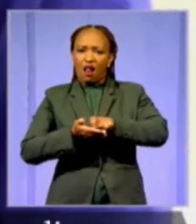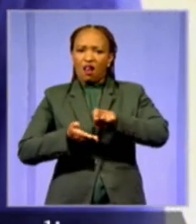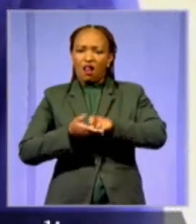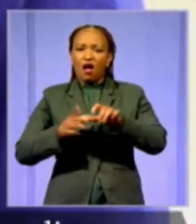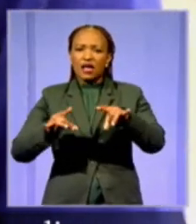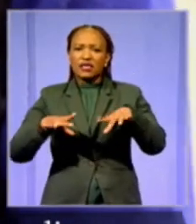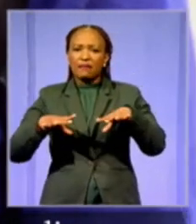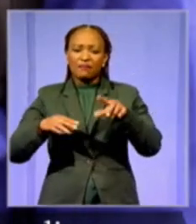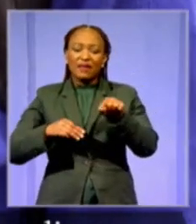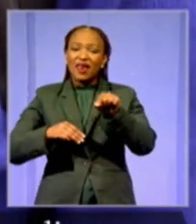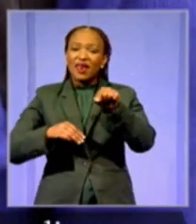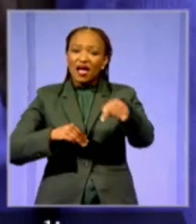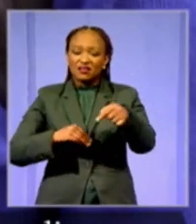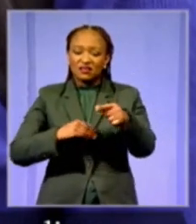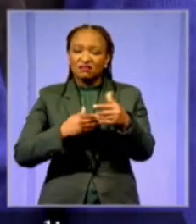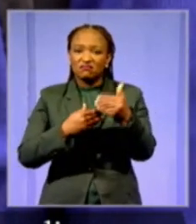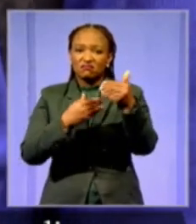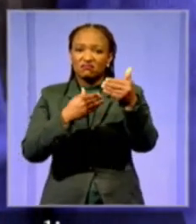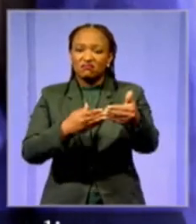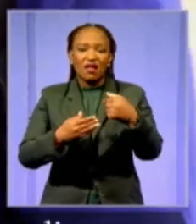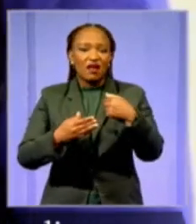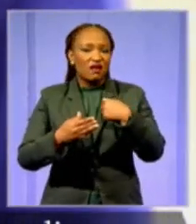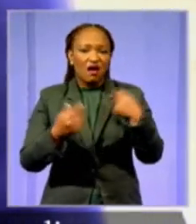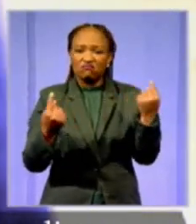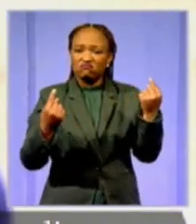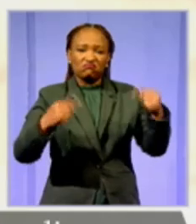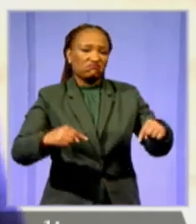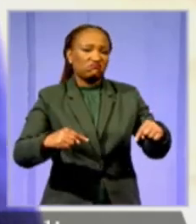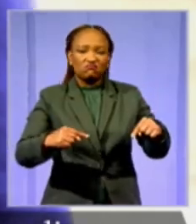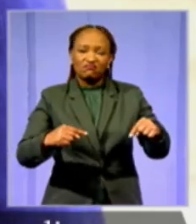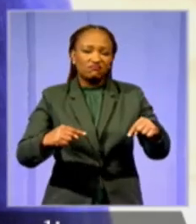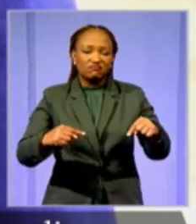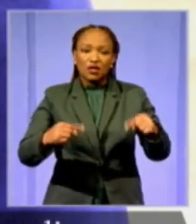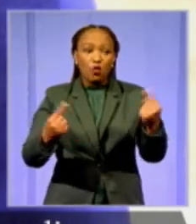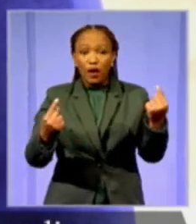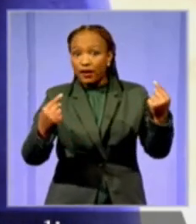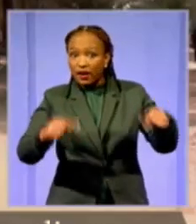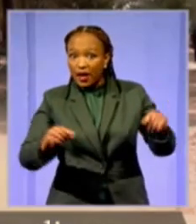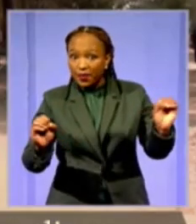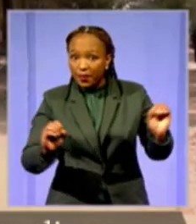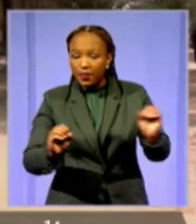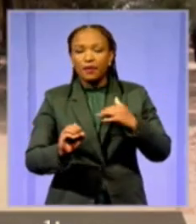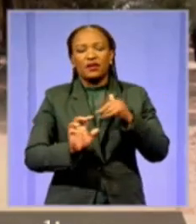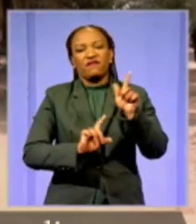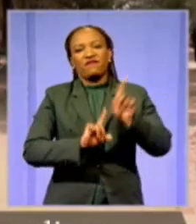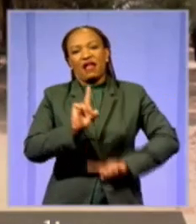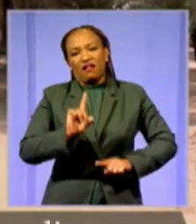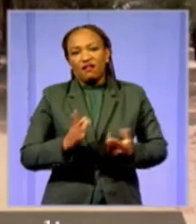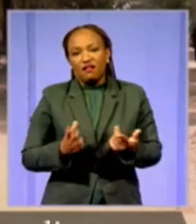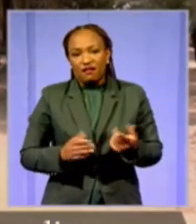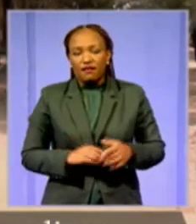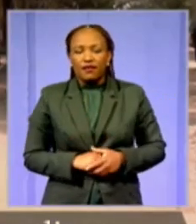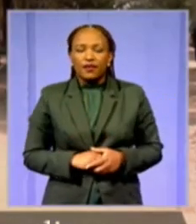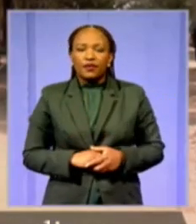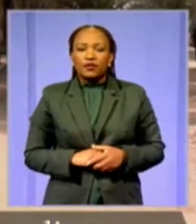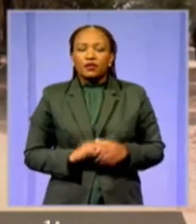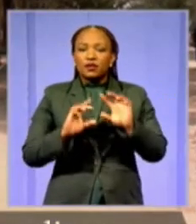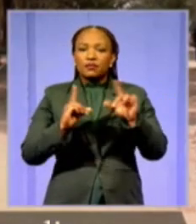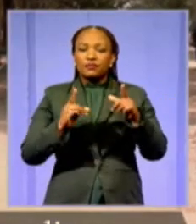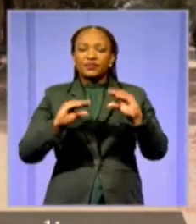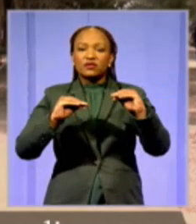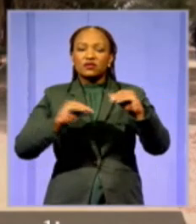next term ha ke tle if tata website ke tlo faila next year. Lefapha la thuto la province la mogetse